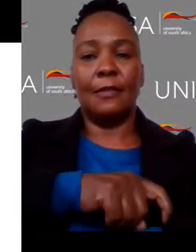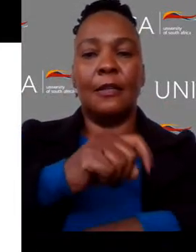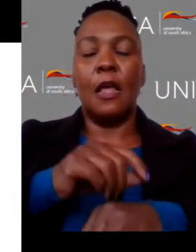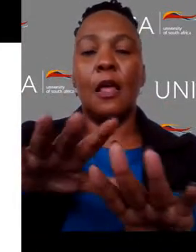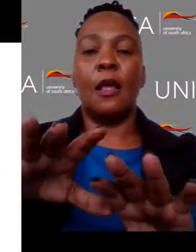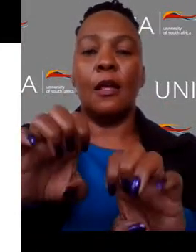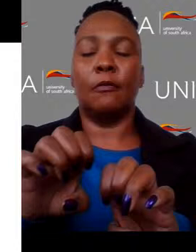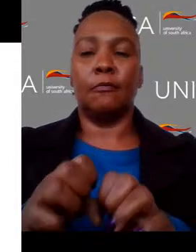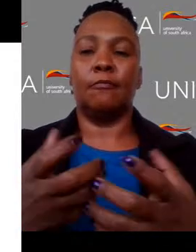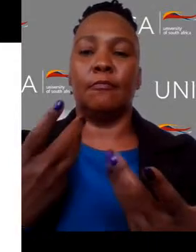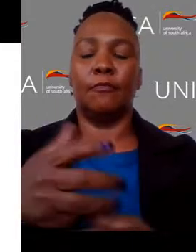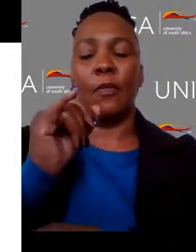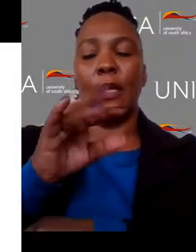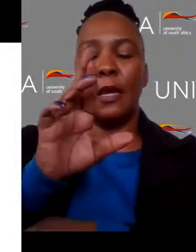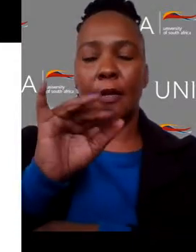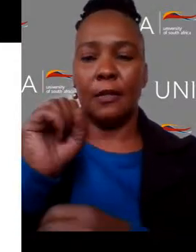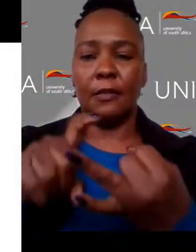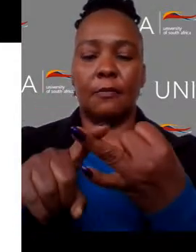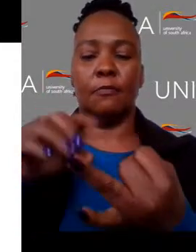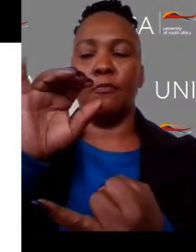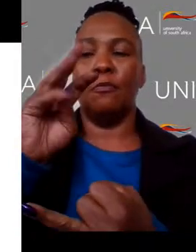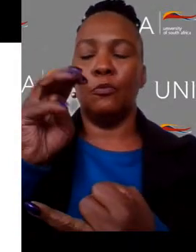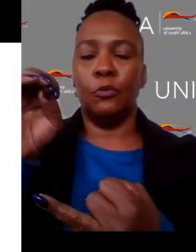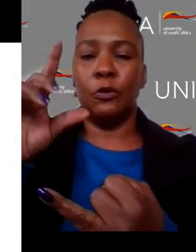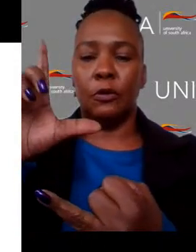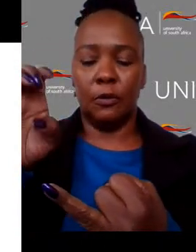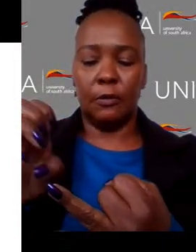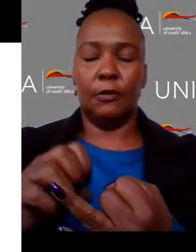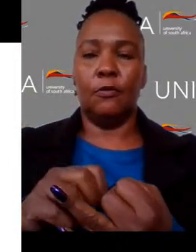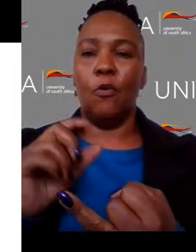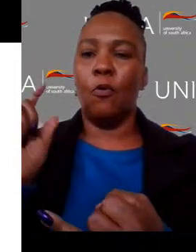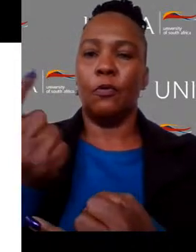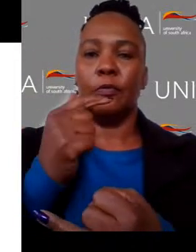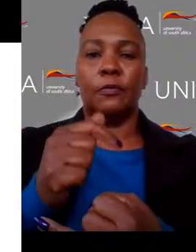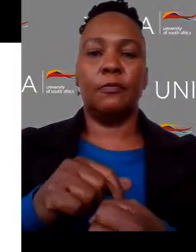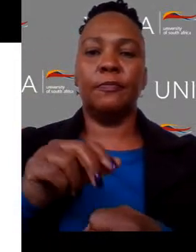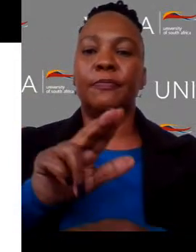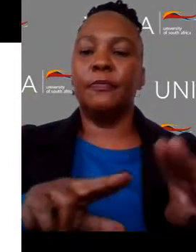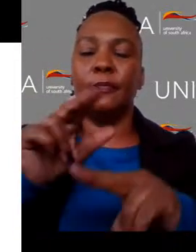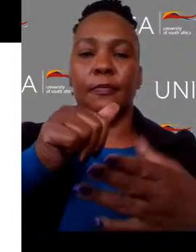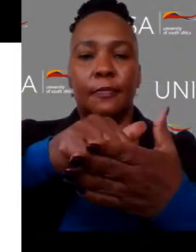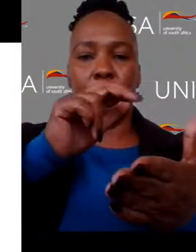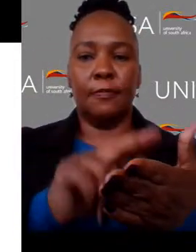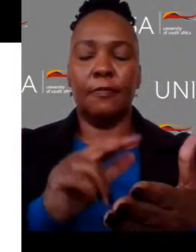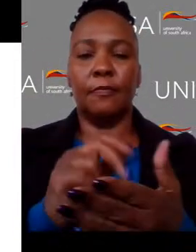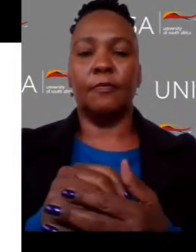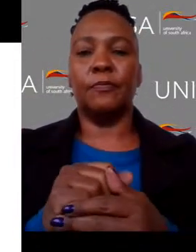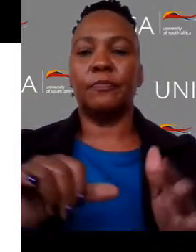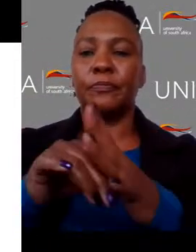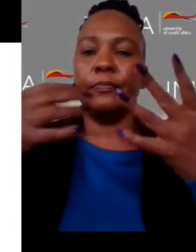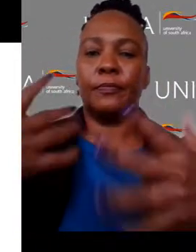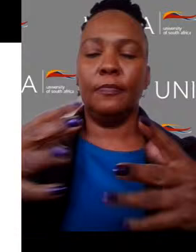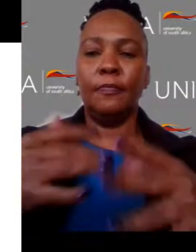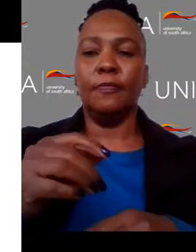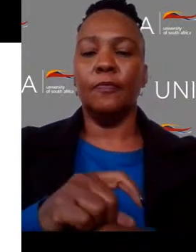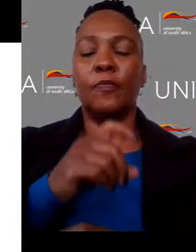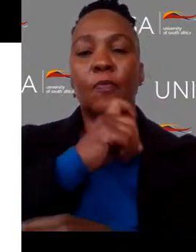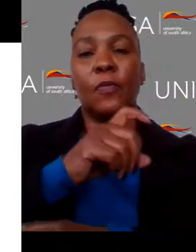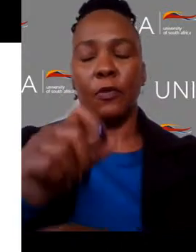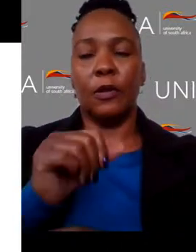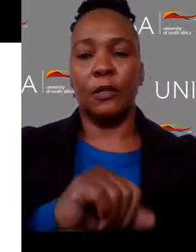proctoring, Iris and CSET, or the invigilation app, it's crucial to use the right software, and not doing